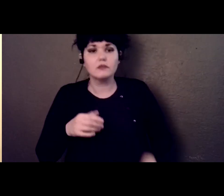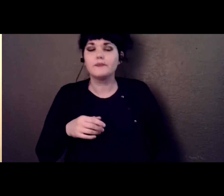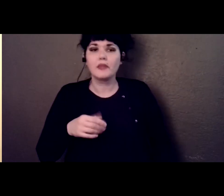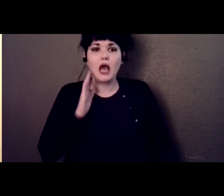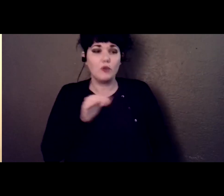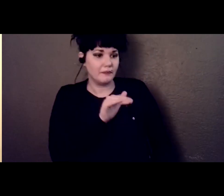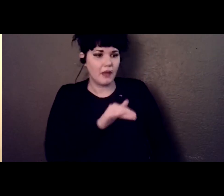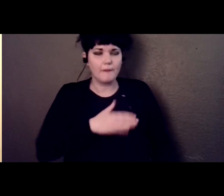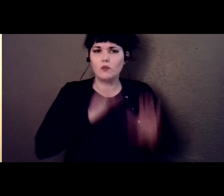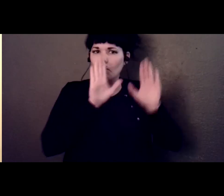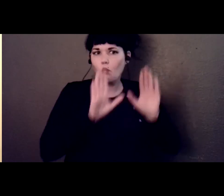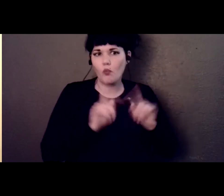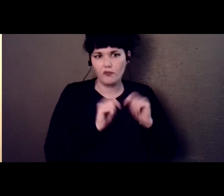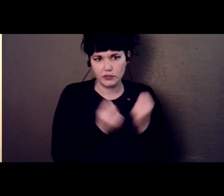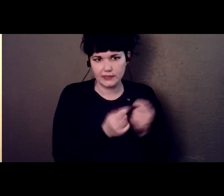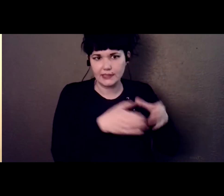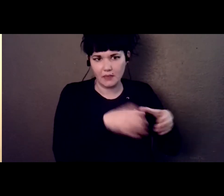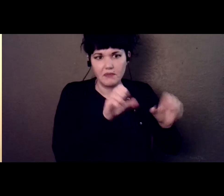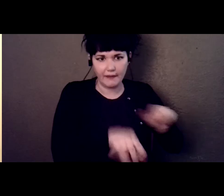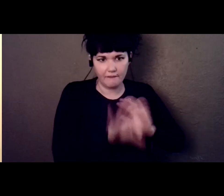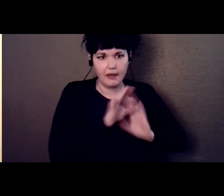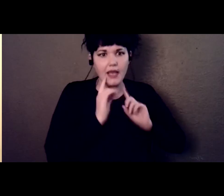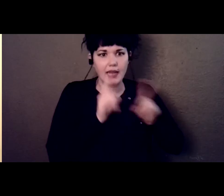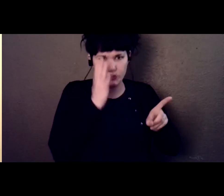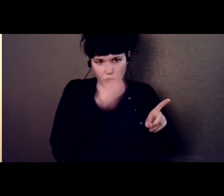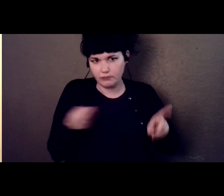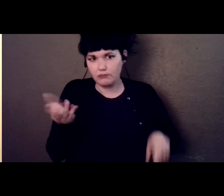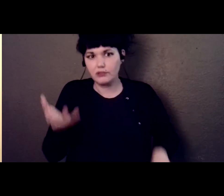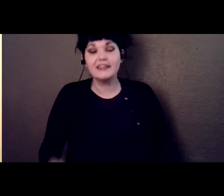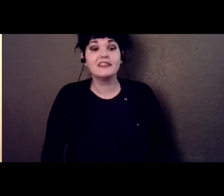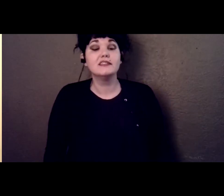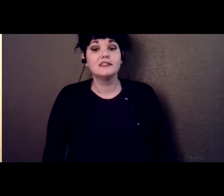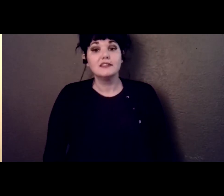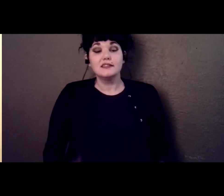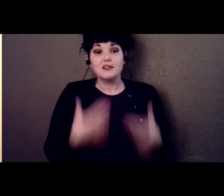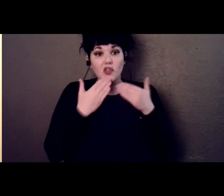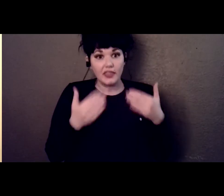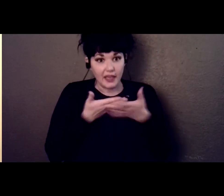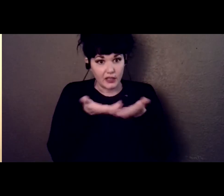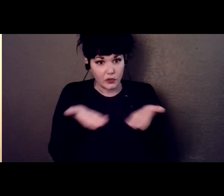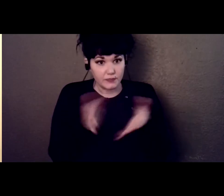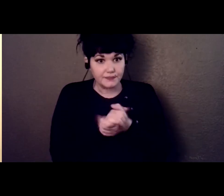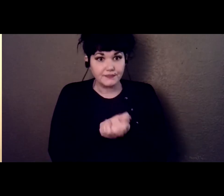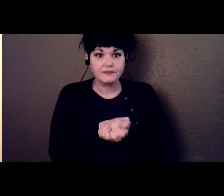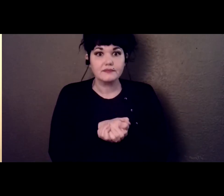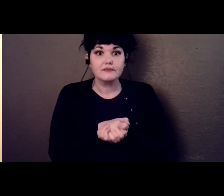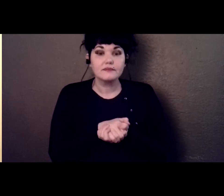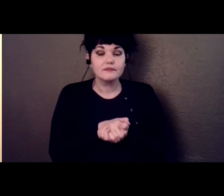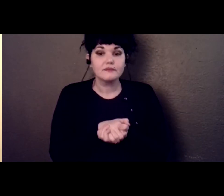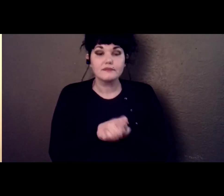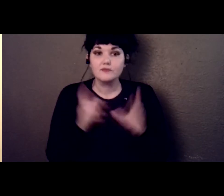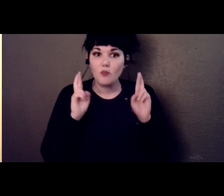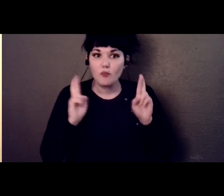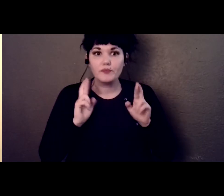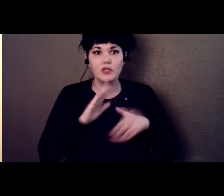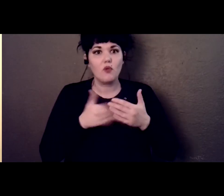individuals who will be able to get you the answer. And with that, I want to thank you. Wish you all a